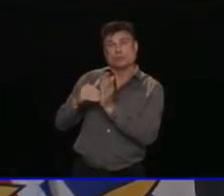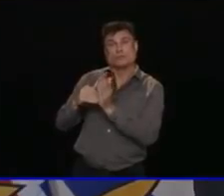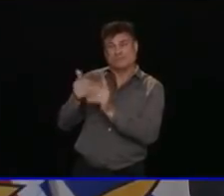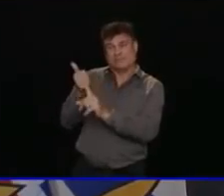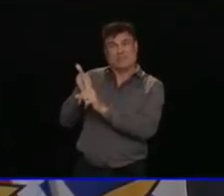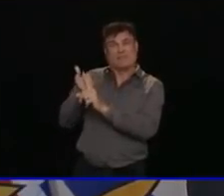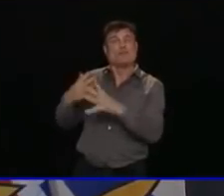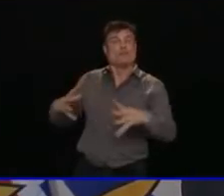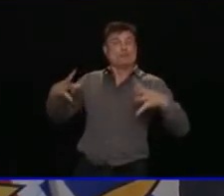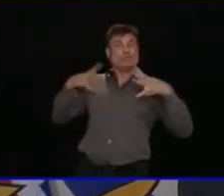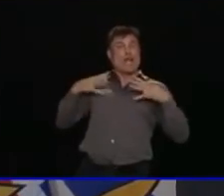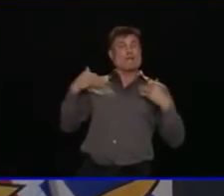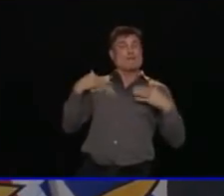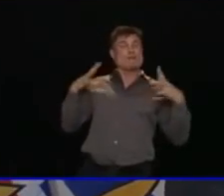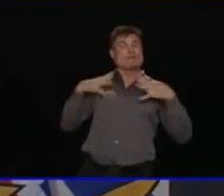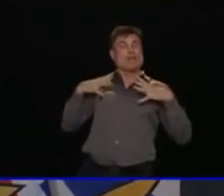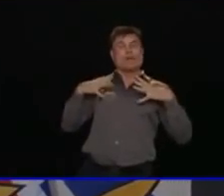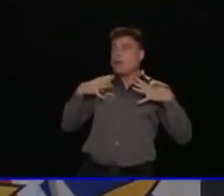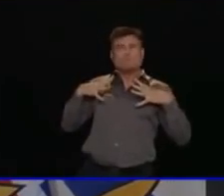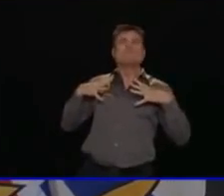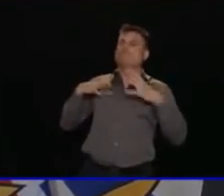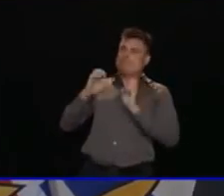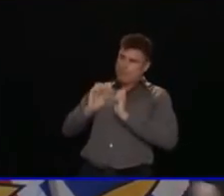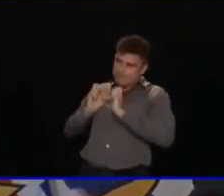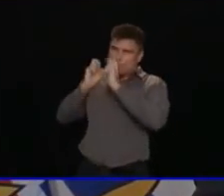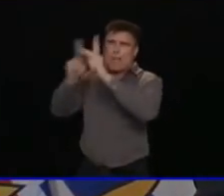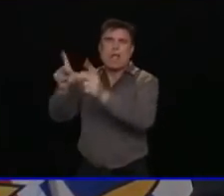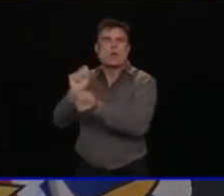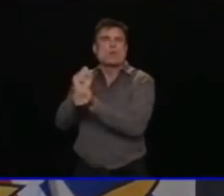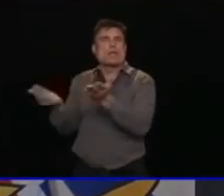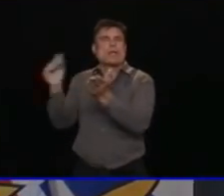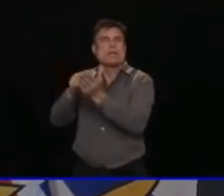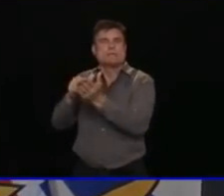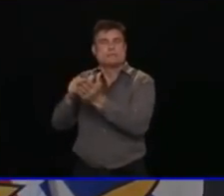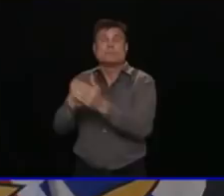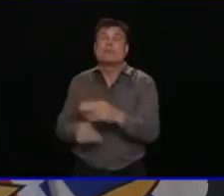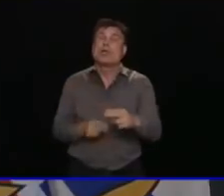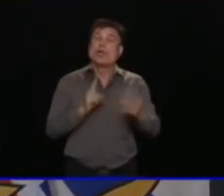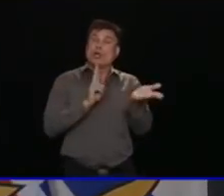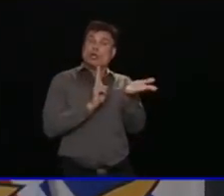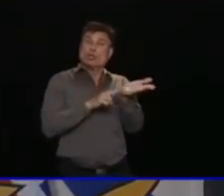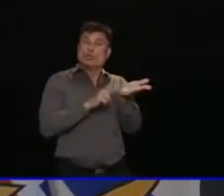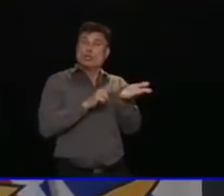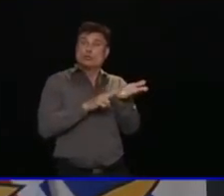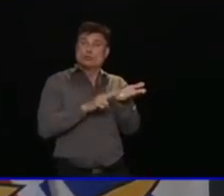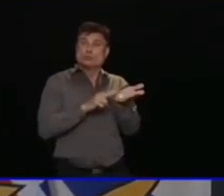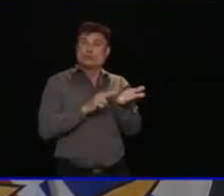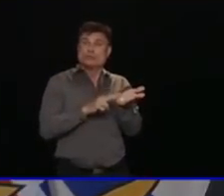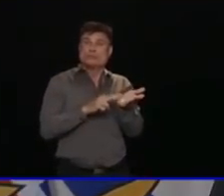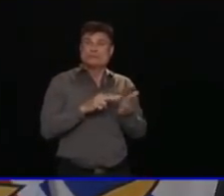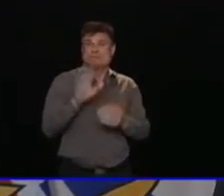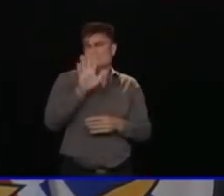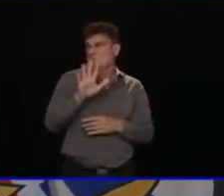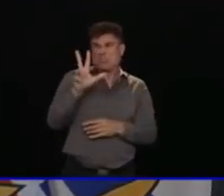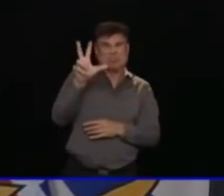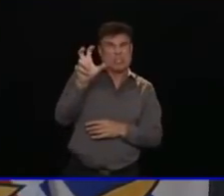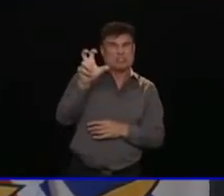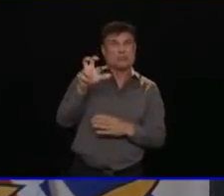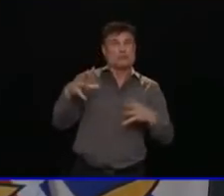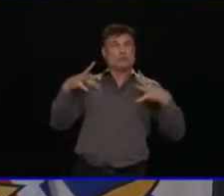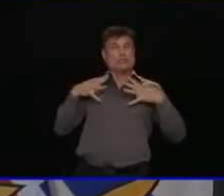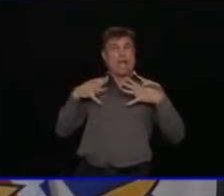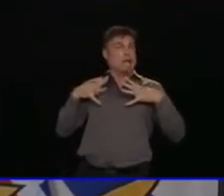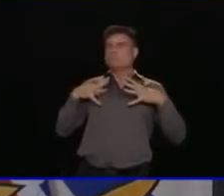registered nurses and registered psychiatric nurses, nurse practitioners, LPNs, care aides. Many of those have supported our efforts, of course, in long-term